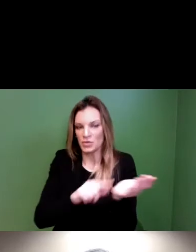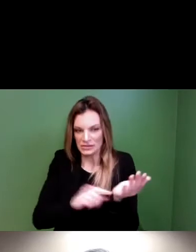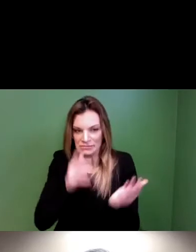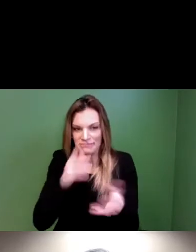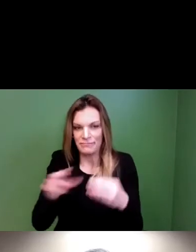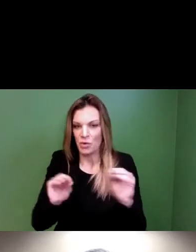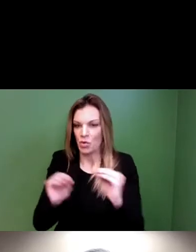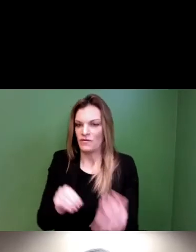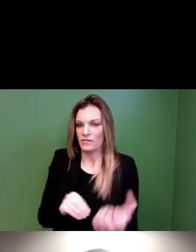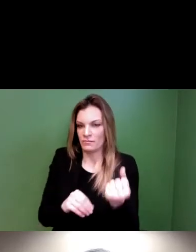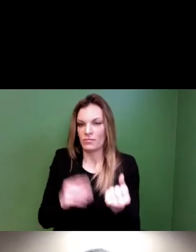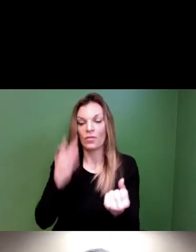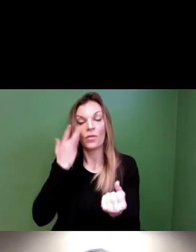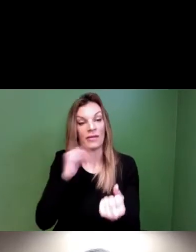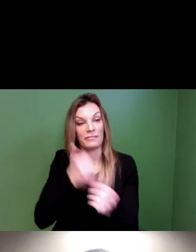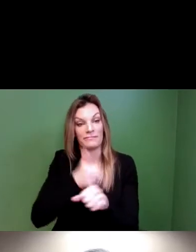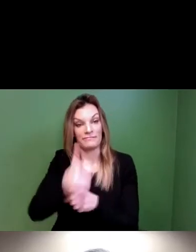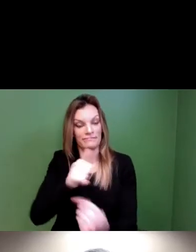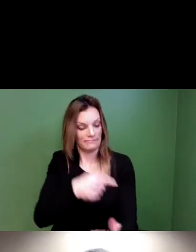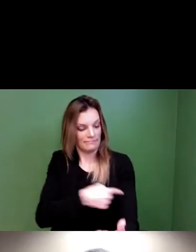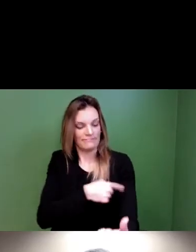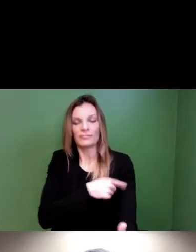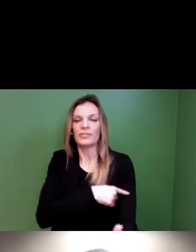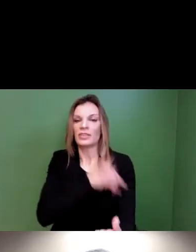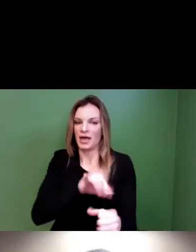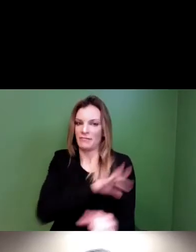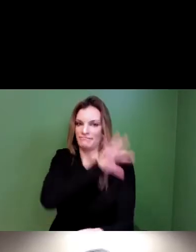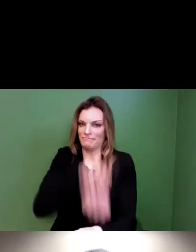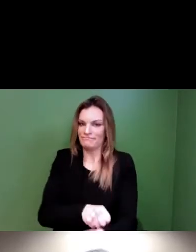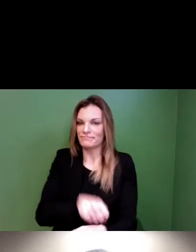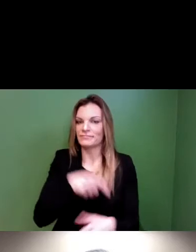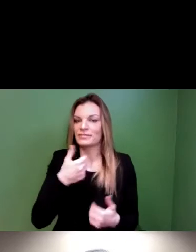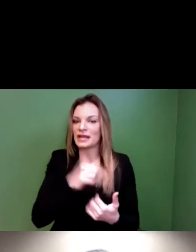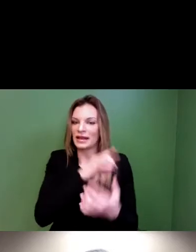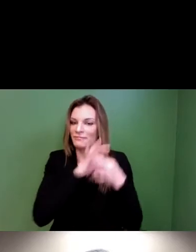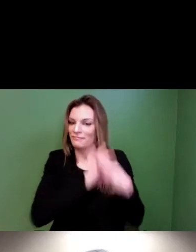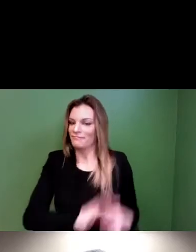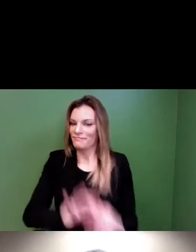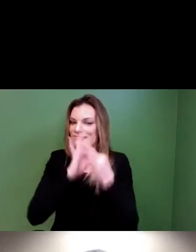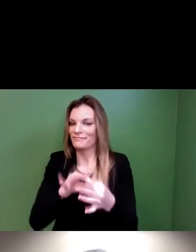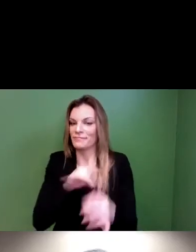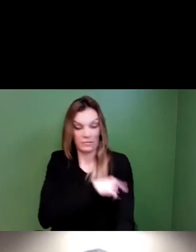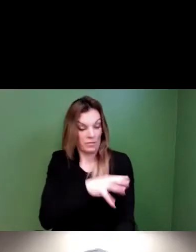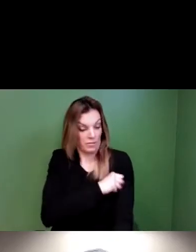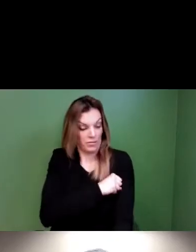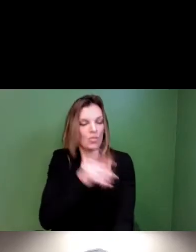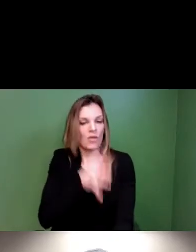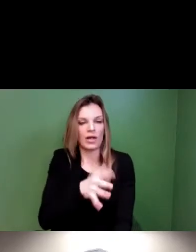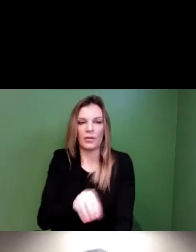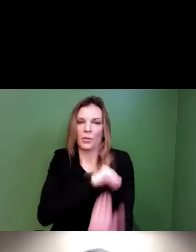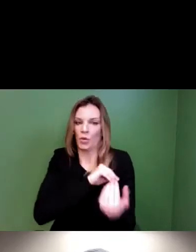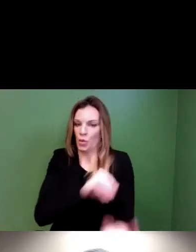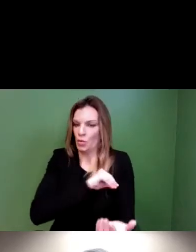That's because those muscle spasms are so overpowering that any muscle opposite of that is not going to be able